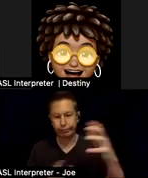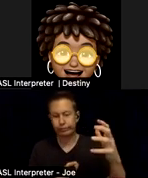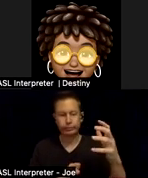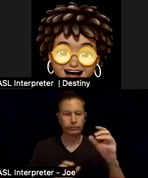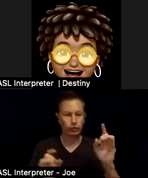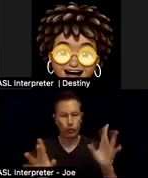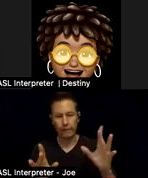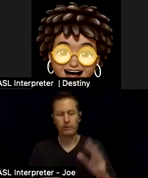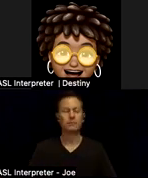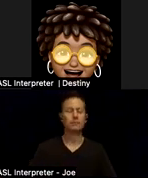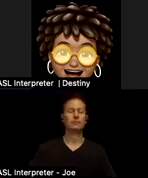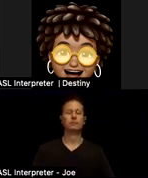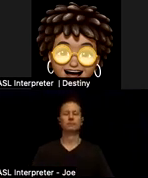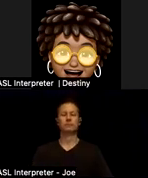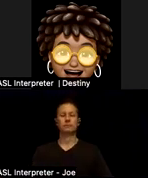Next slide.